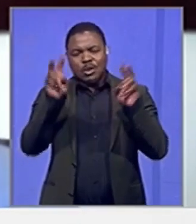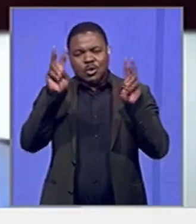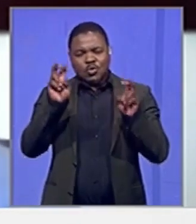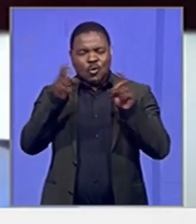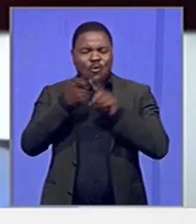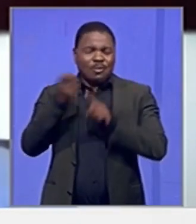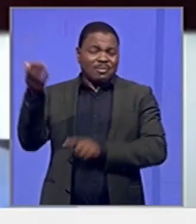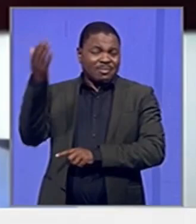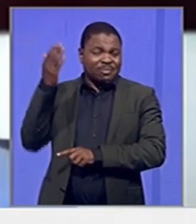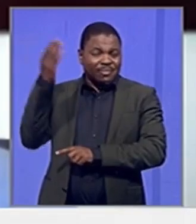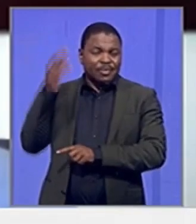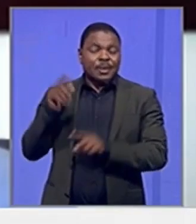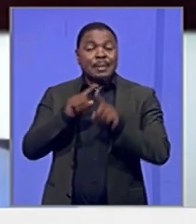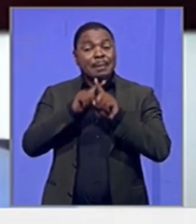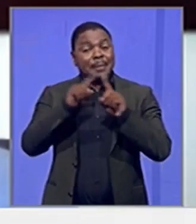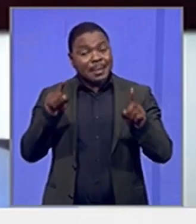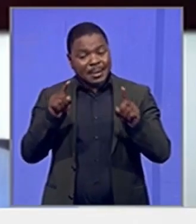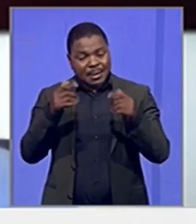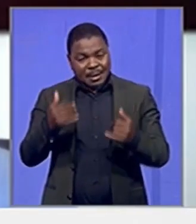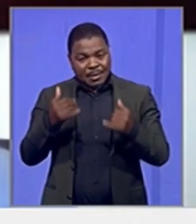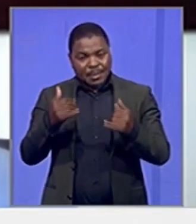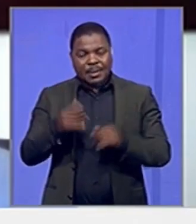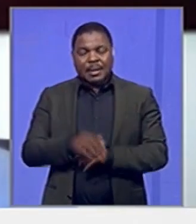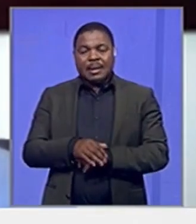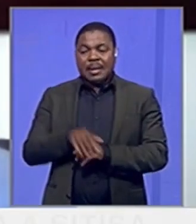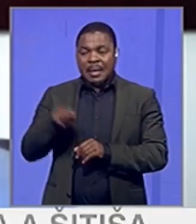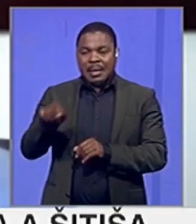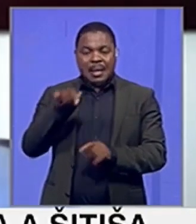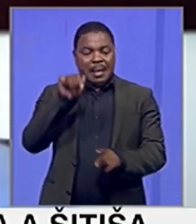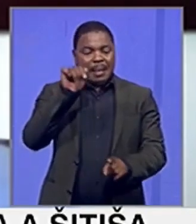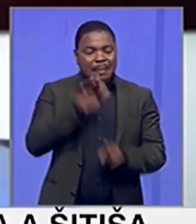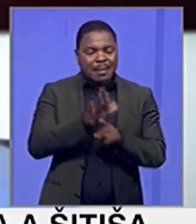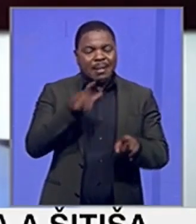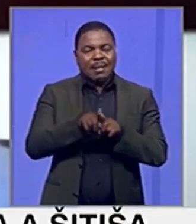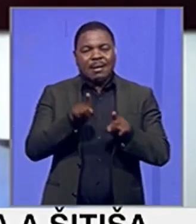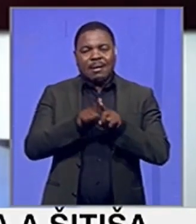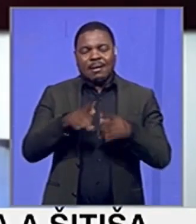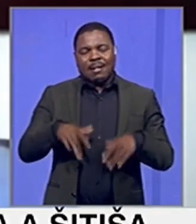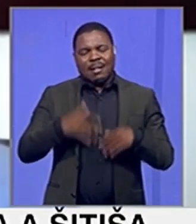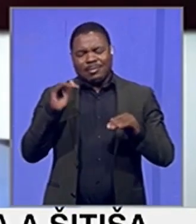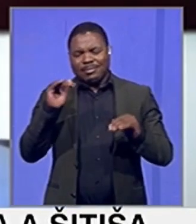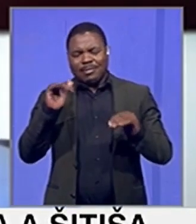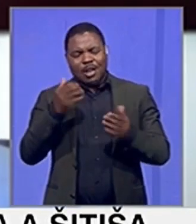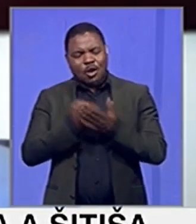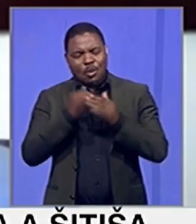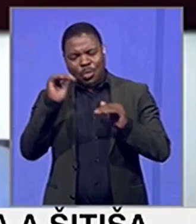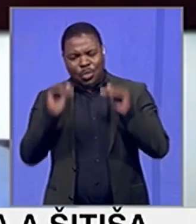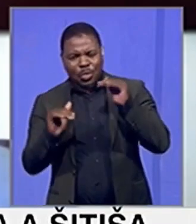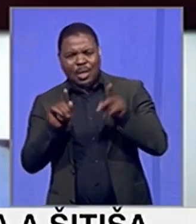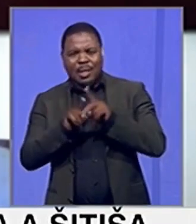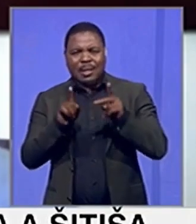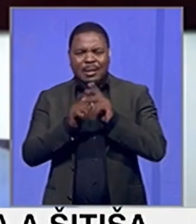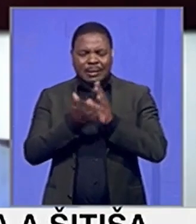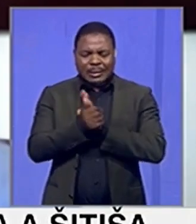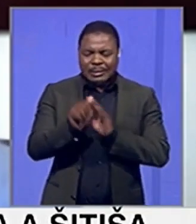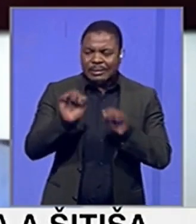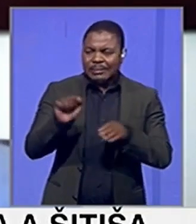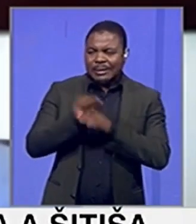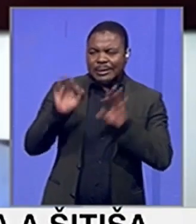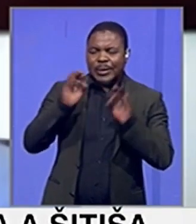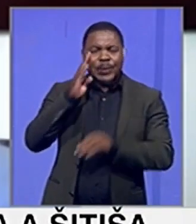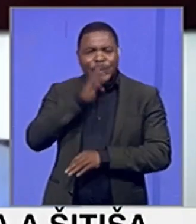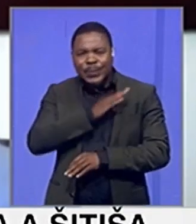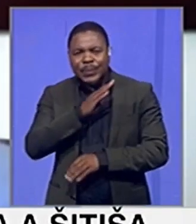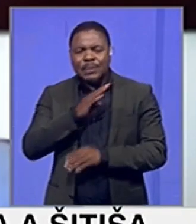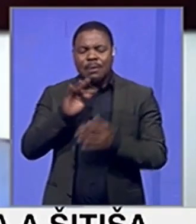historic. But the consequences today, such as economic inequality, lack of skills, lack of access to training, lack